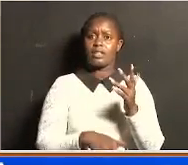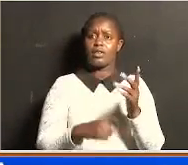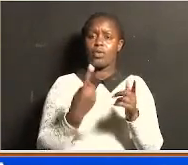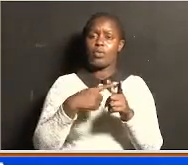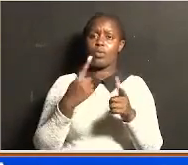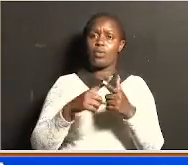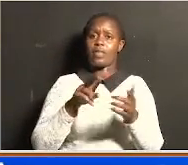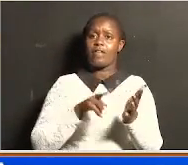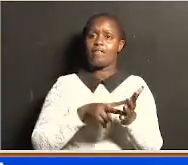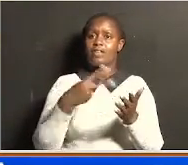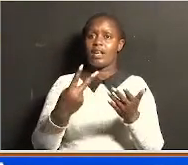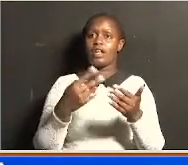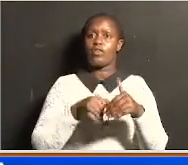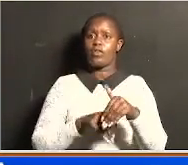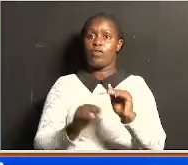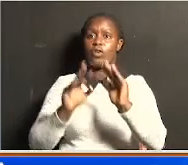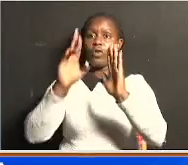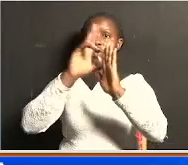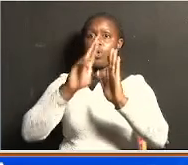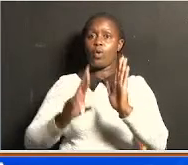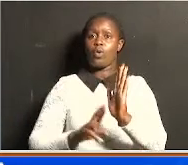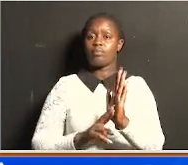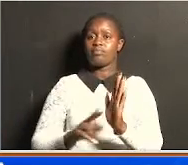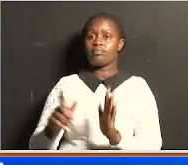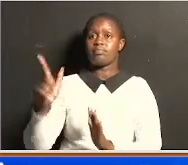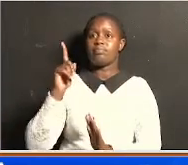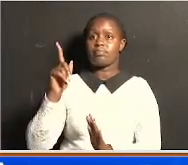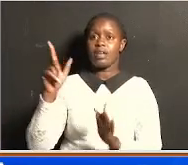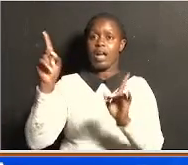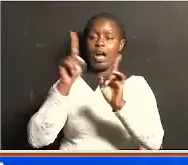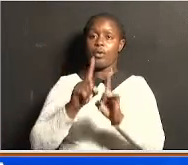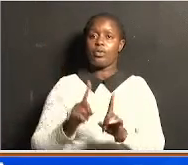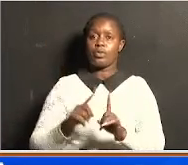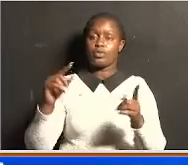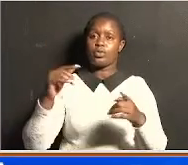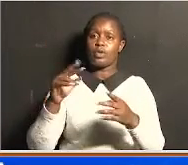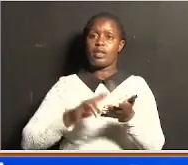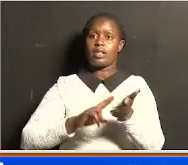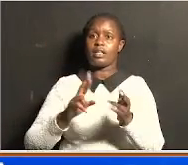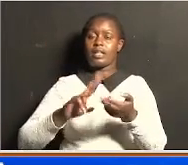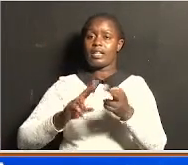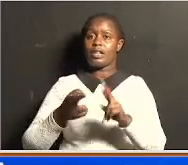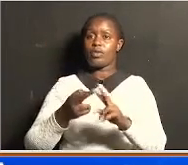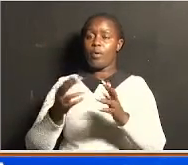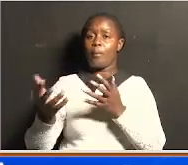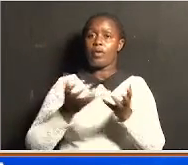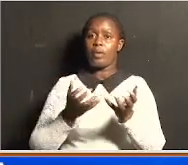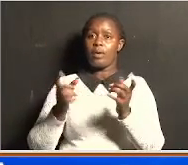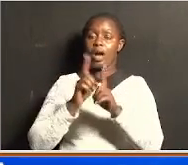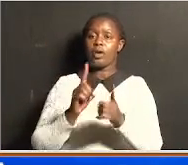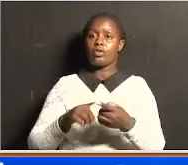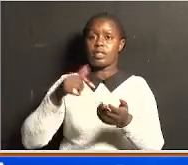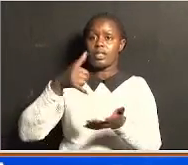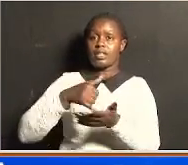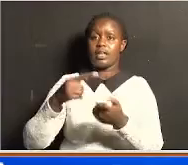failure to comply with the law and regulations relating to procurement and engaging in fraudulent